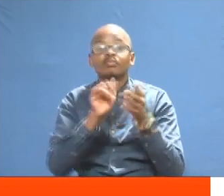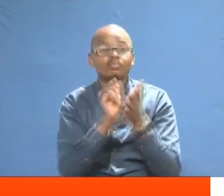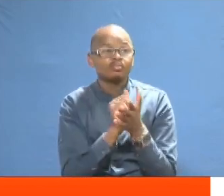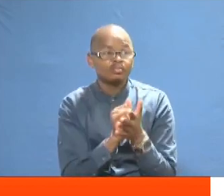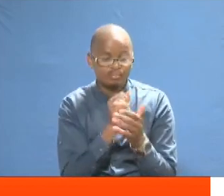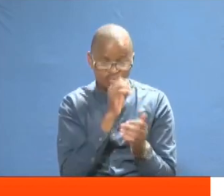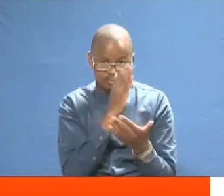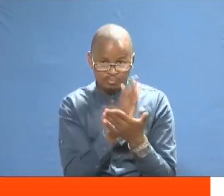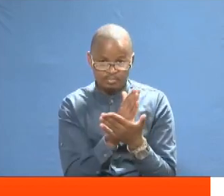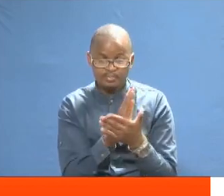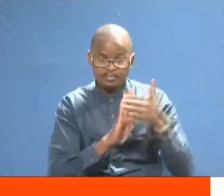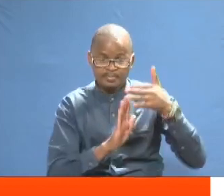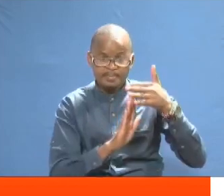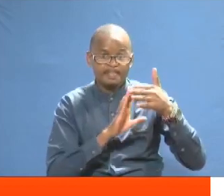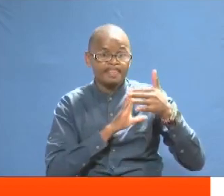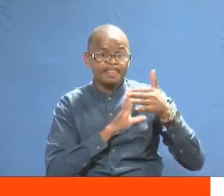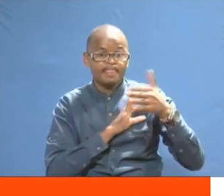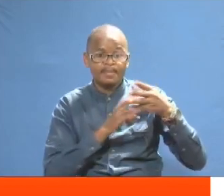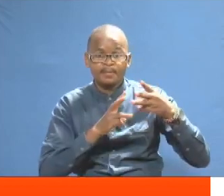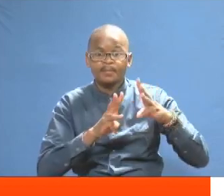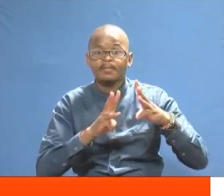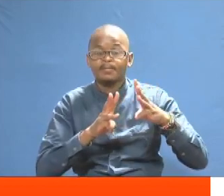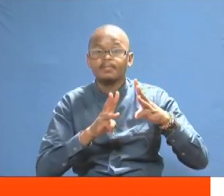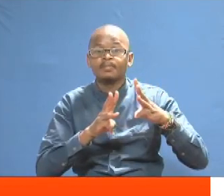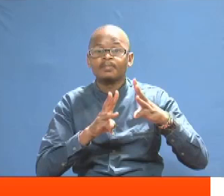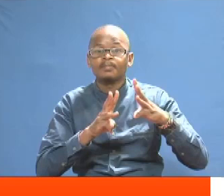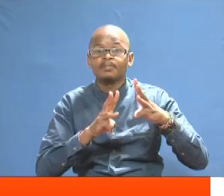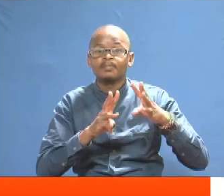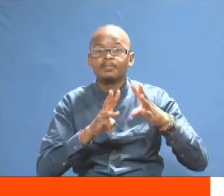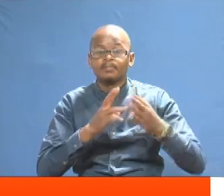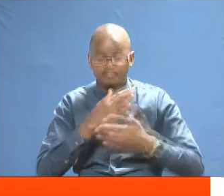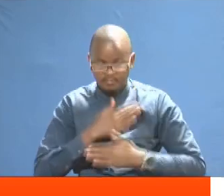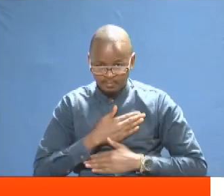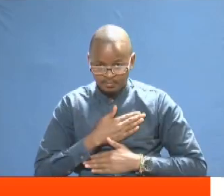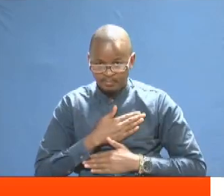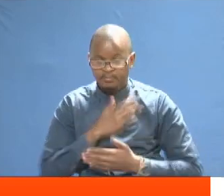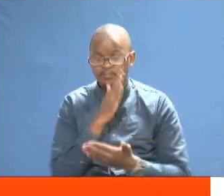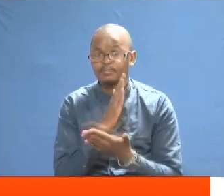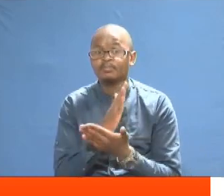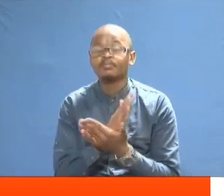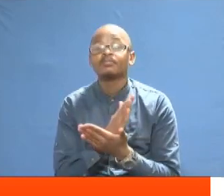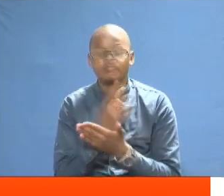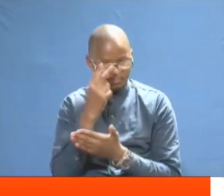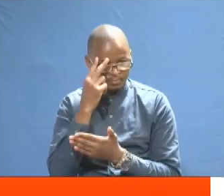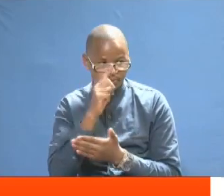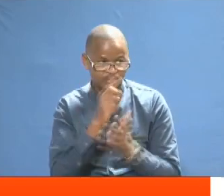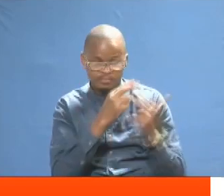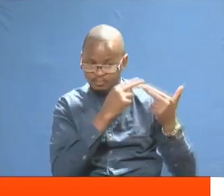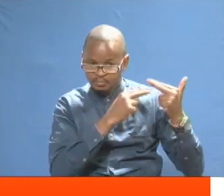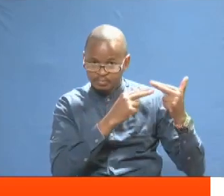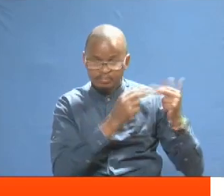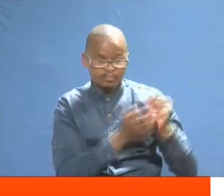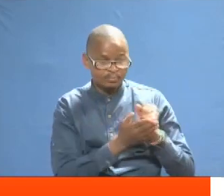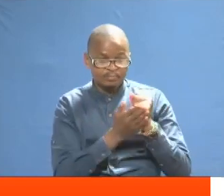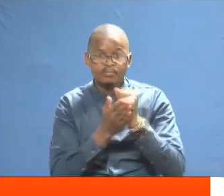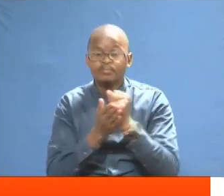So the fact that the Deputy President, in his own way, in his own humility and generosity, because he's a if you look at his history, he's a very generous